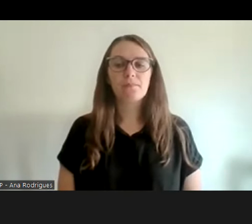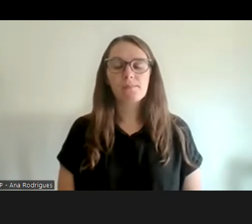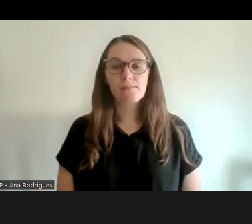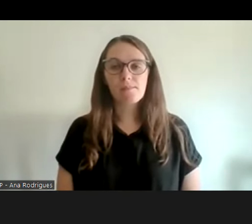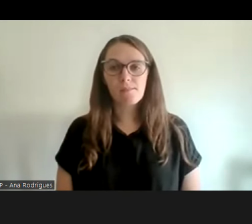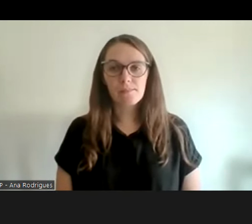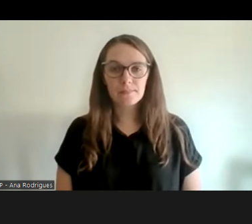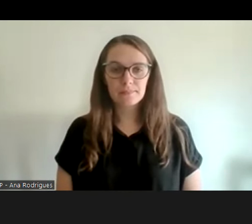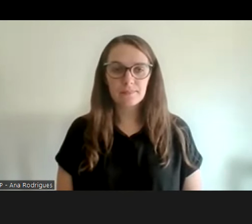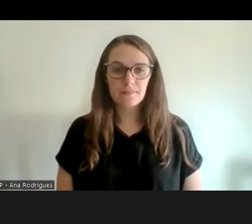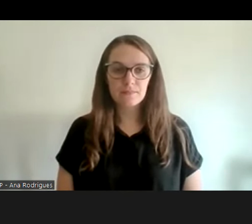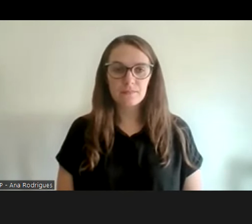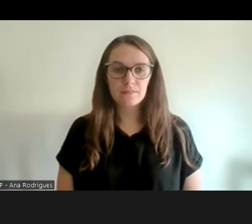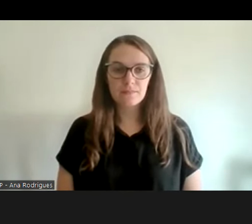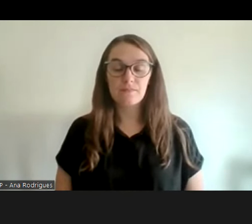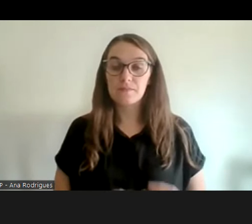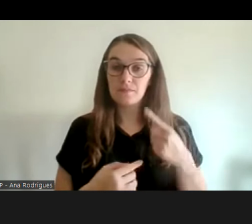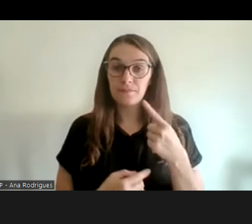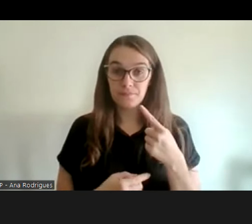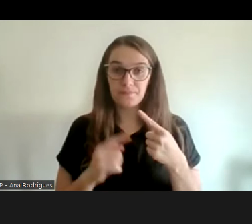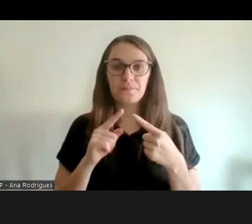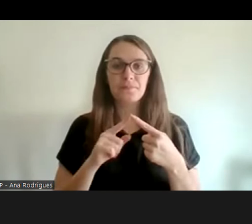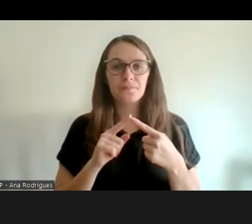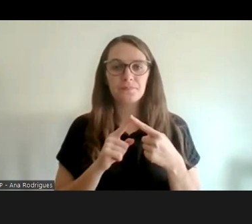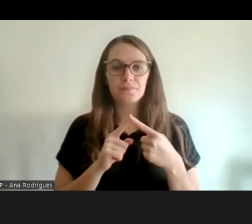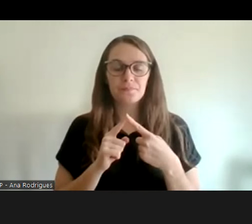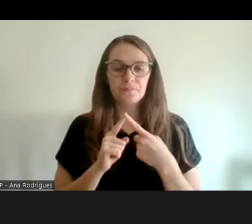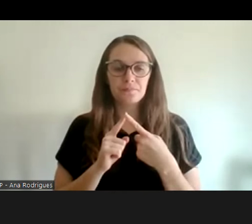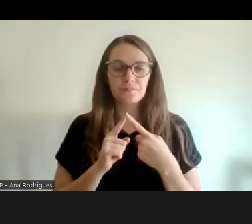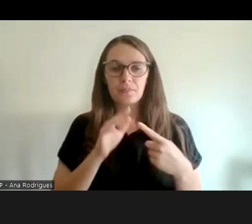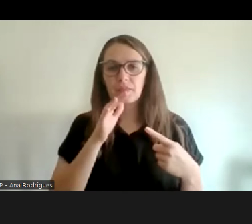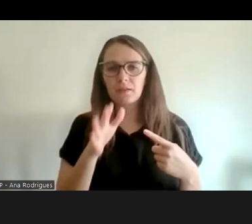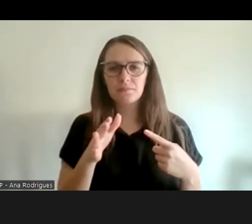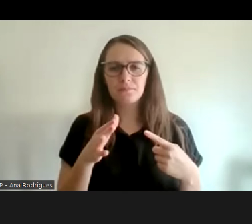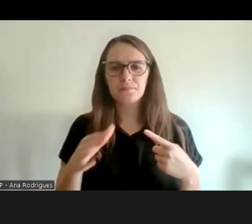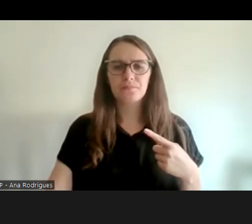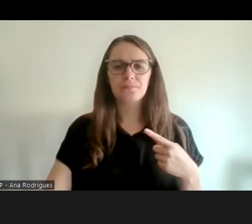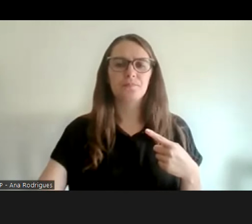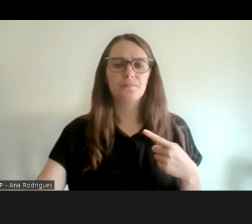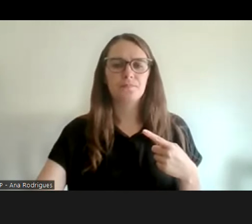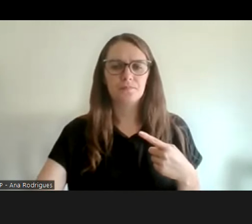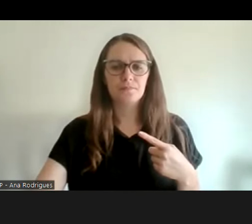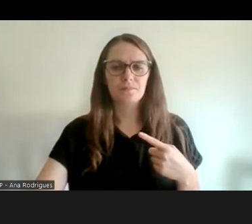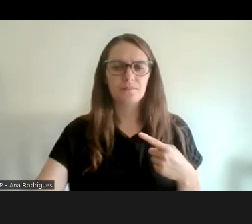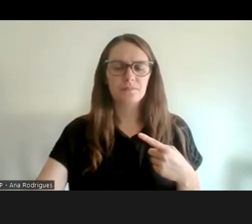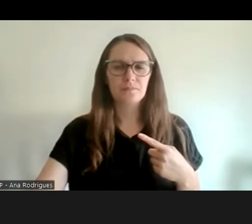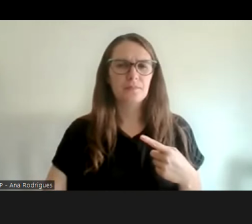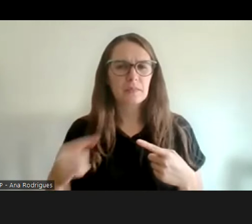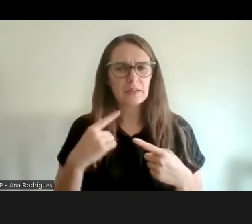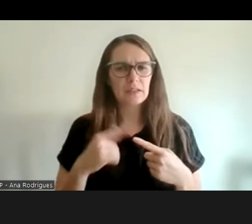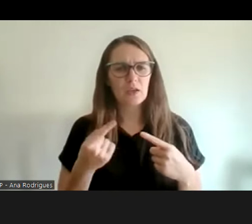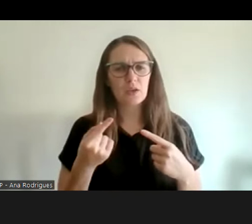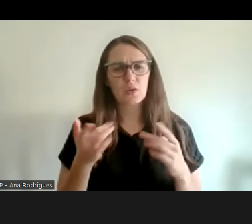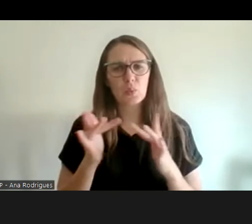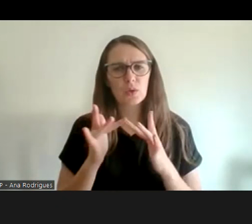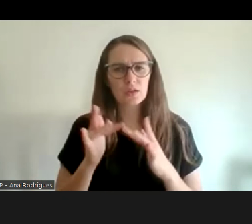One of them is actually going to Arbeiterkind. Does Arbeiterkind has connections with similar associations